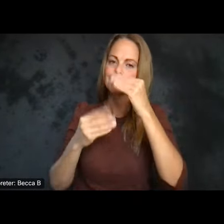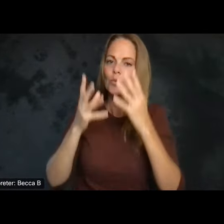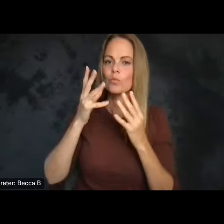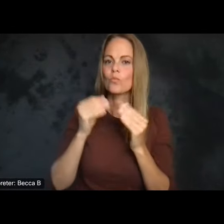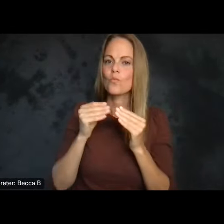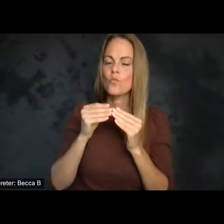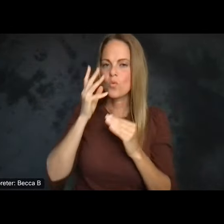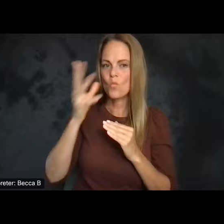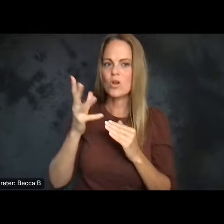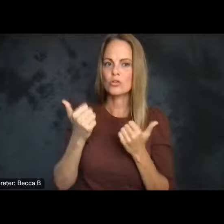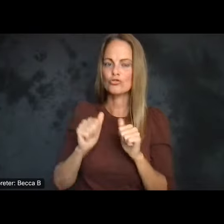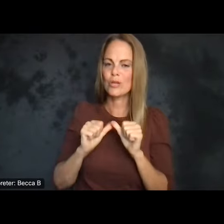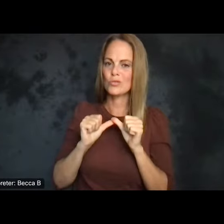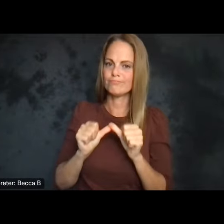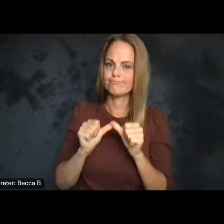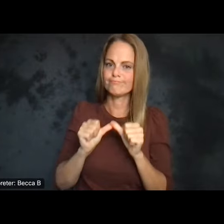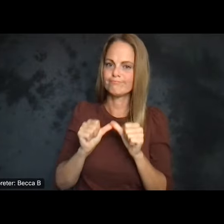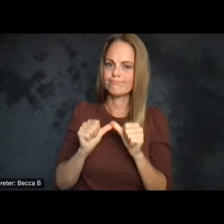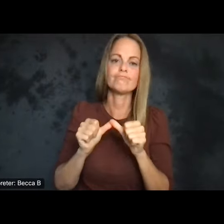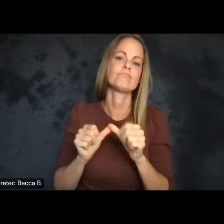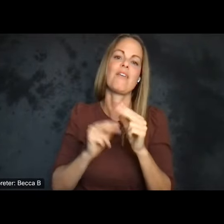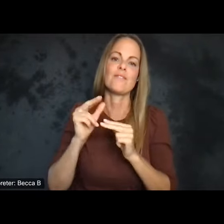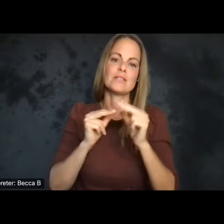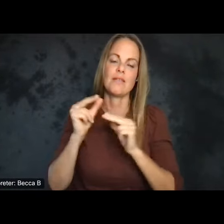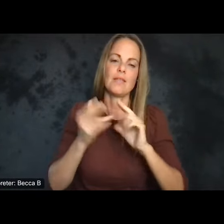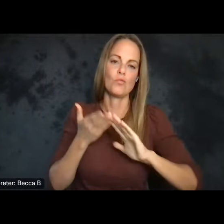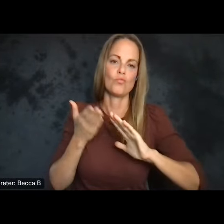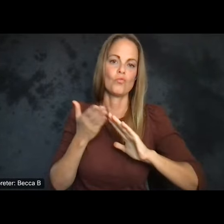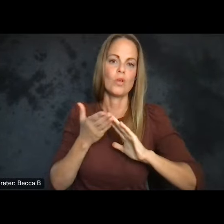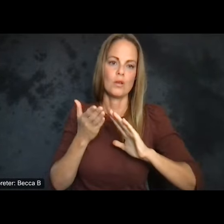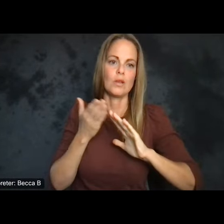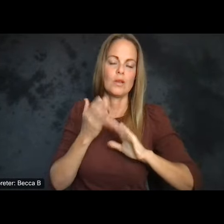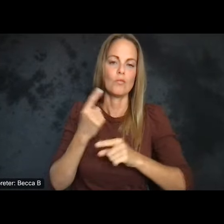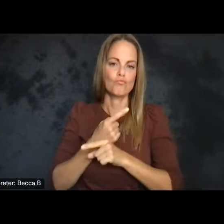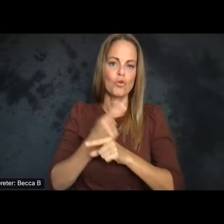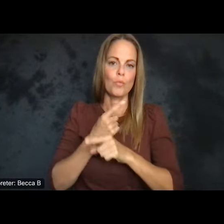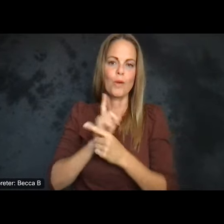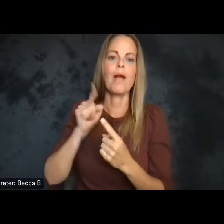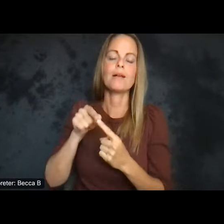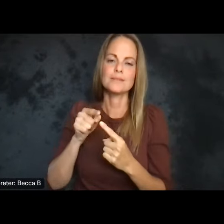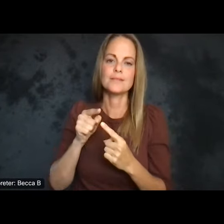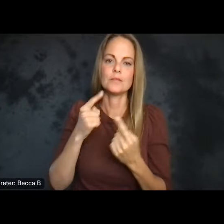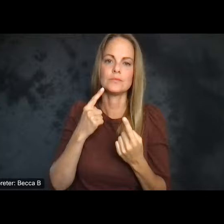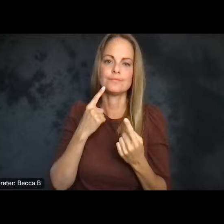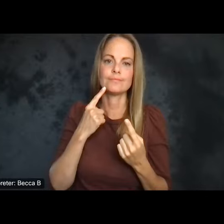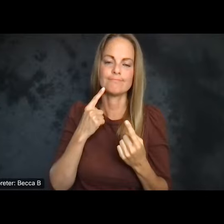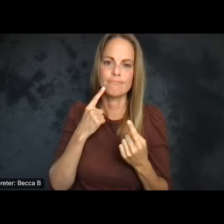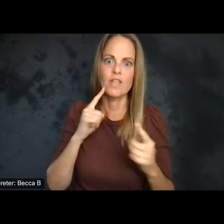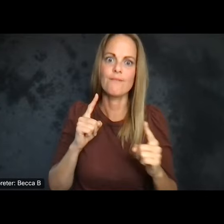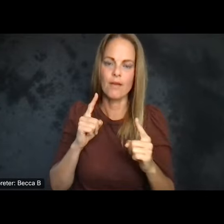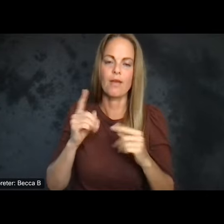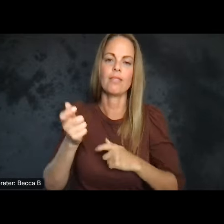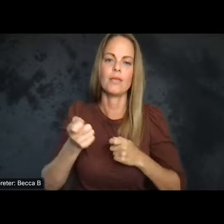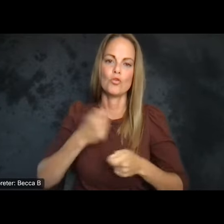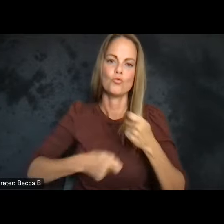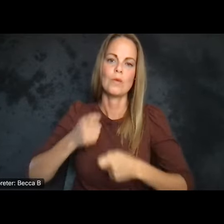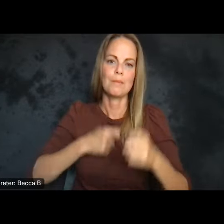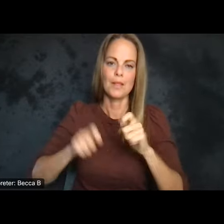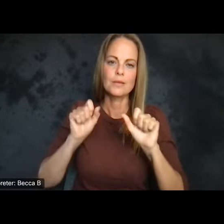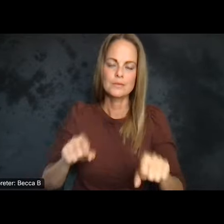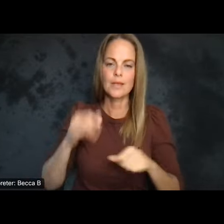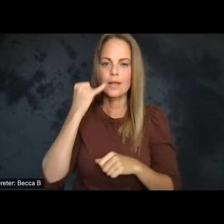and just keep this structure, this facility up and running up until the point where we're able to finally replace it. In the short term, if we are in a situation where we're